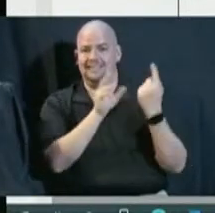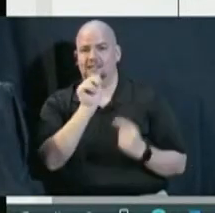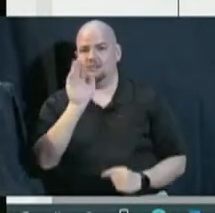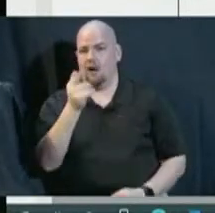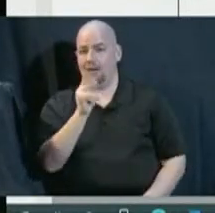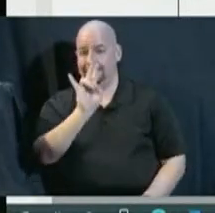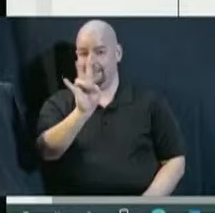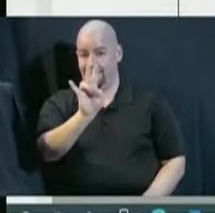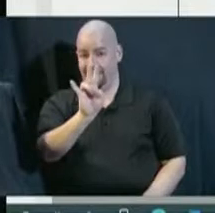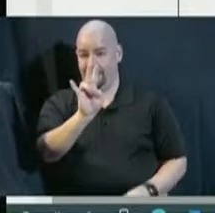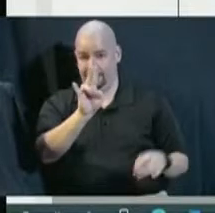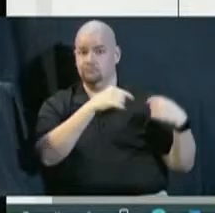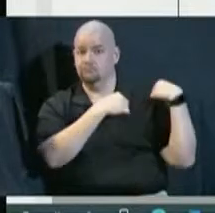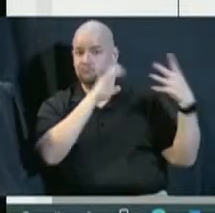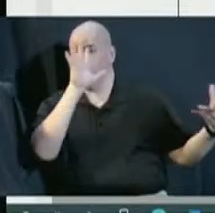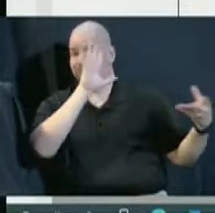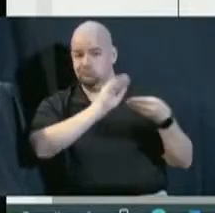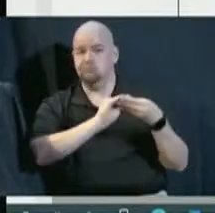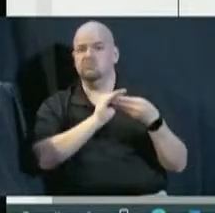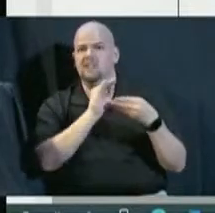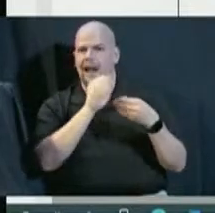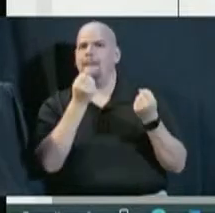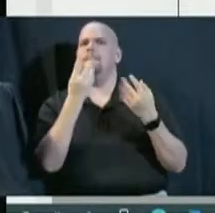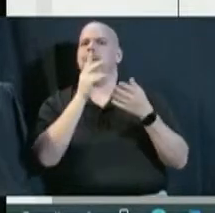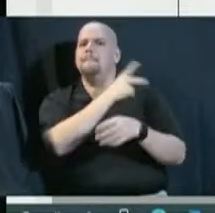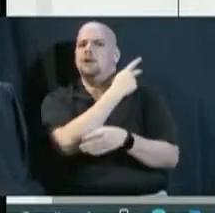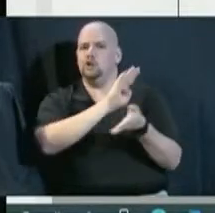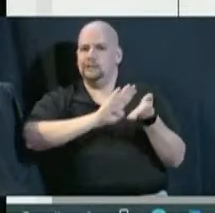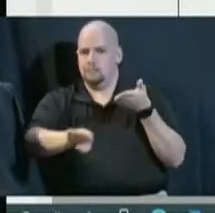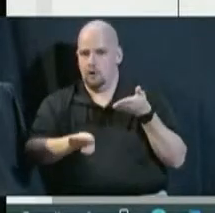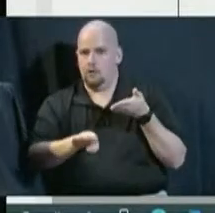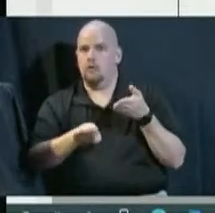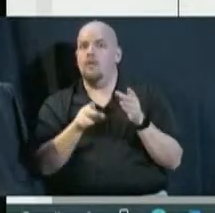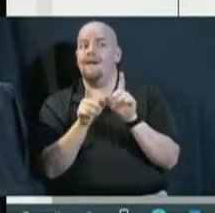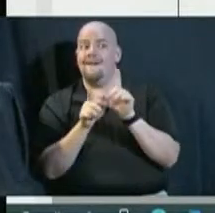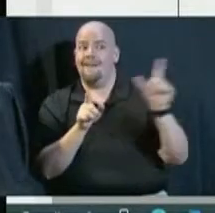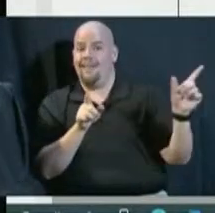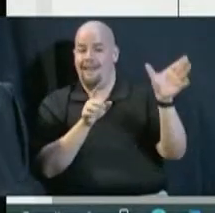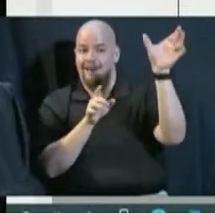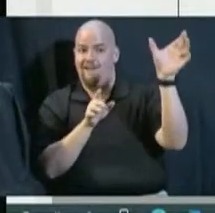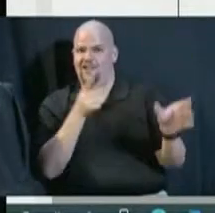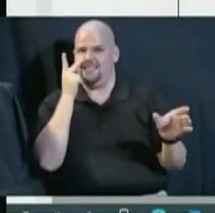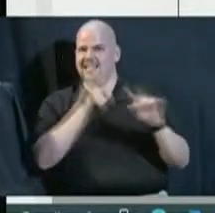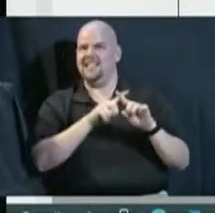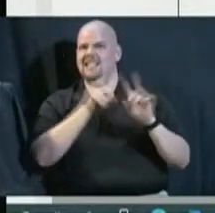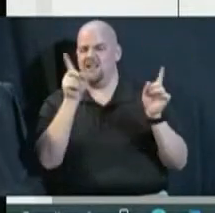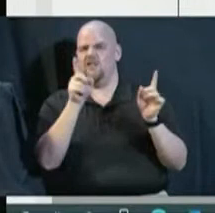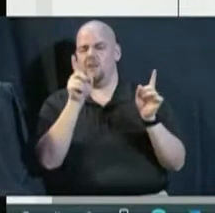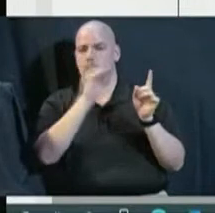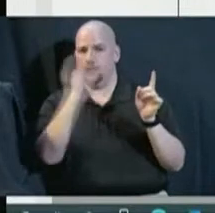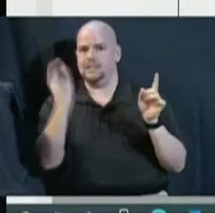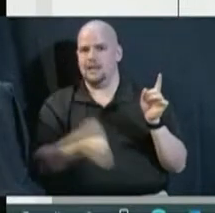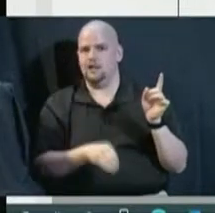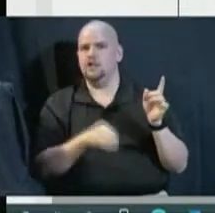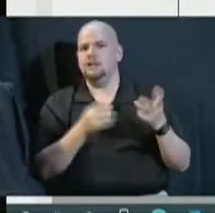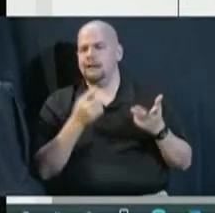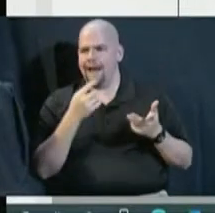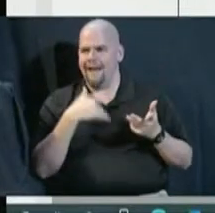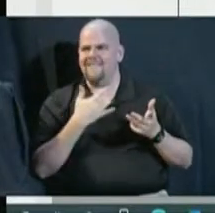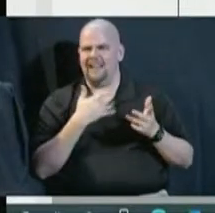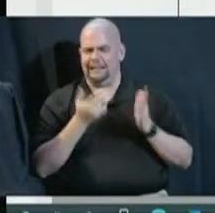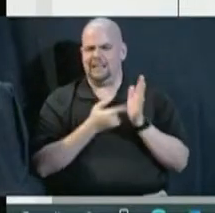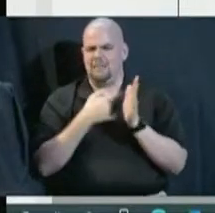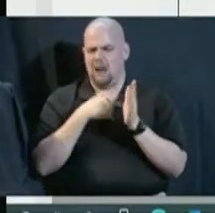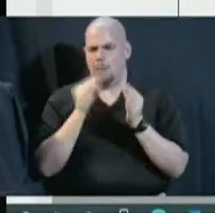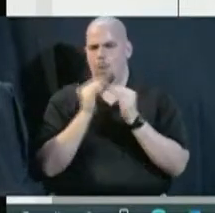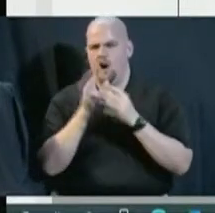August. And on the left, you see just kind of the different percentages. And I actually think this is sometimes